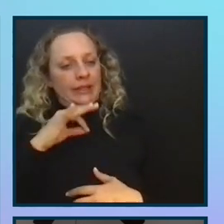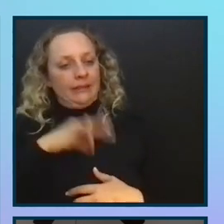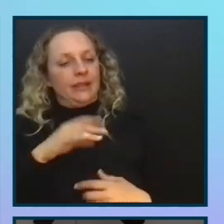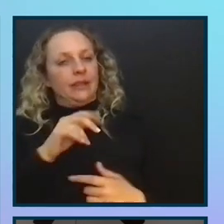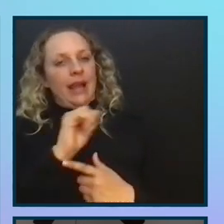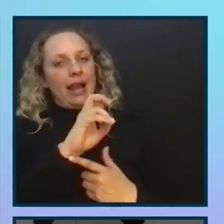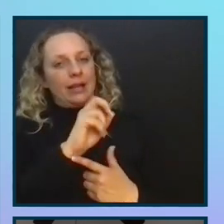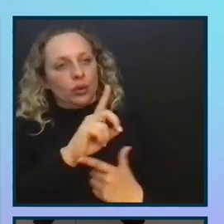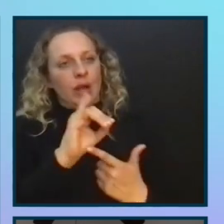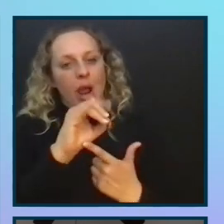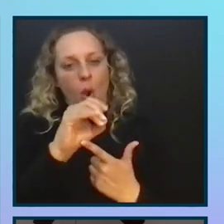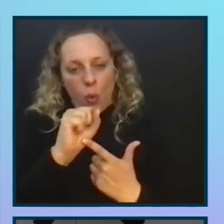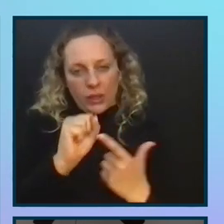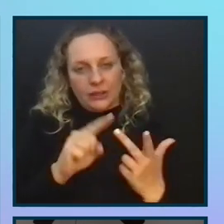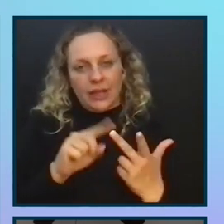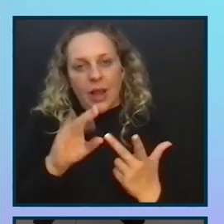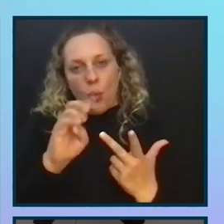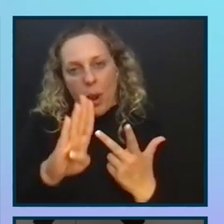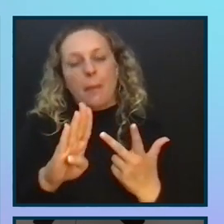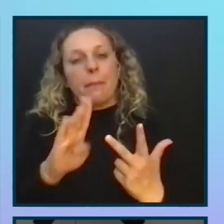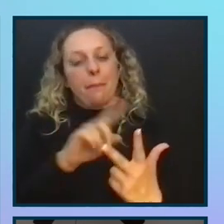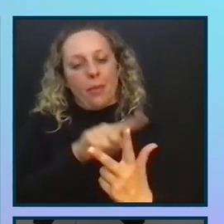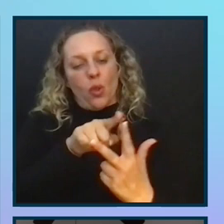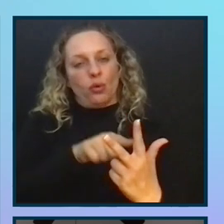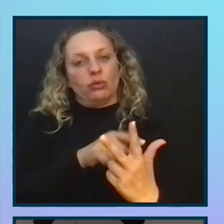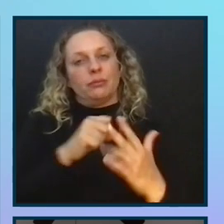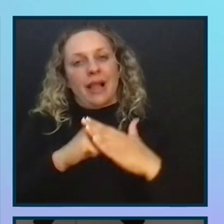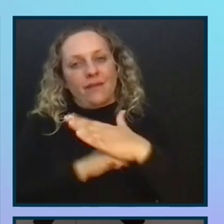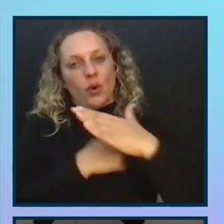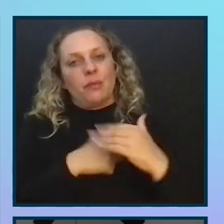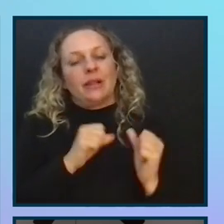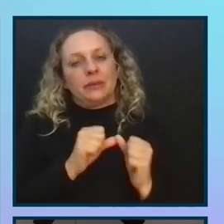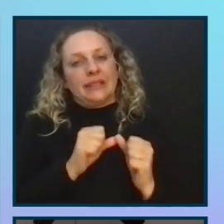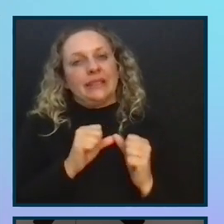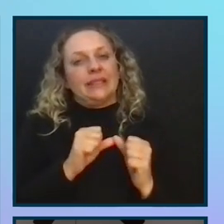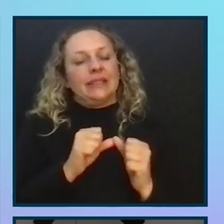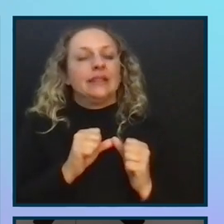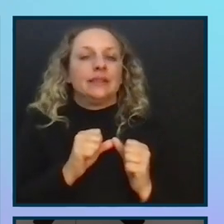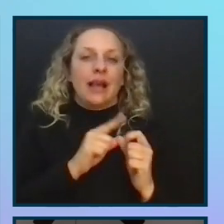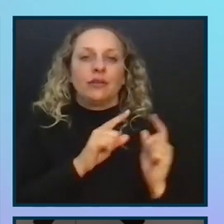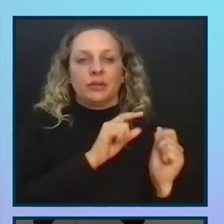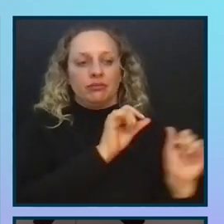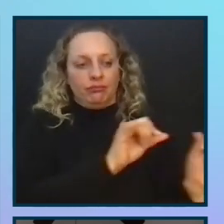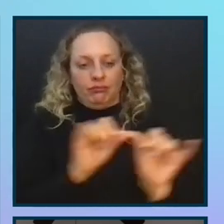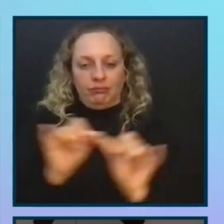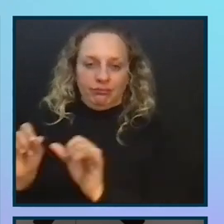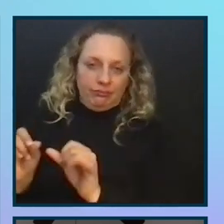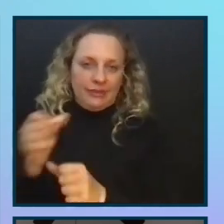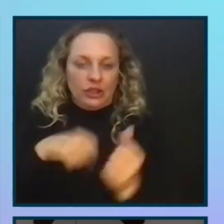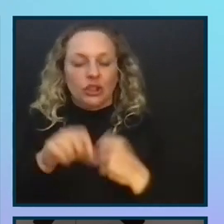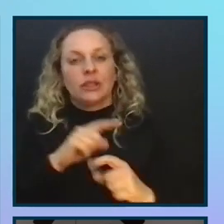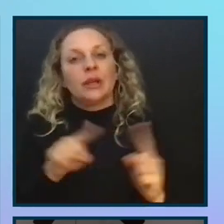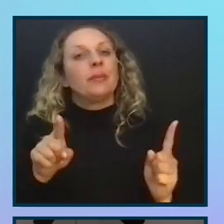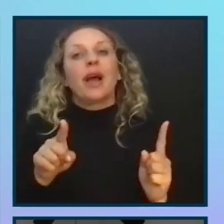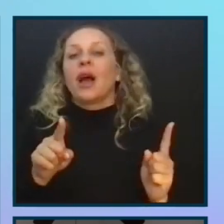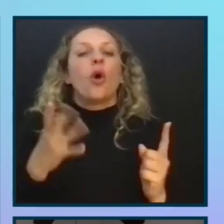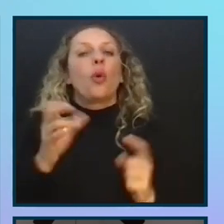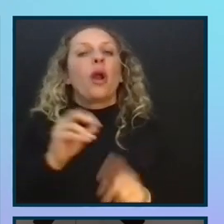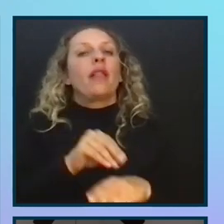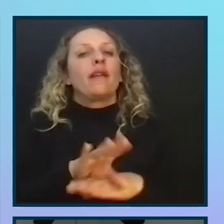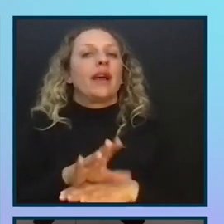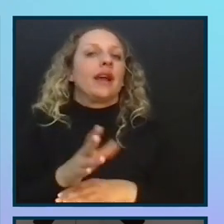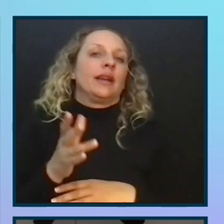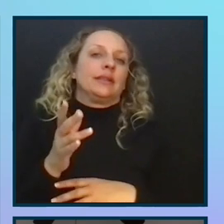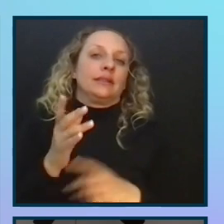three platforms that we support, to be consistent and have parity with each other. But what are the adverse effects on